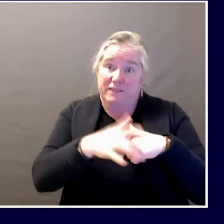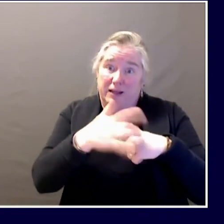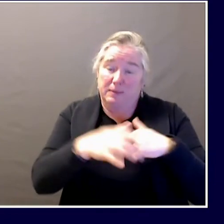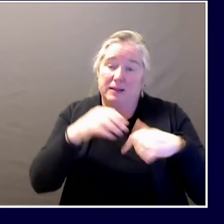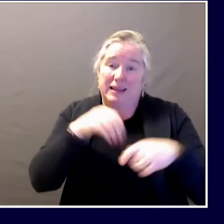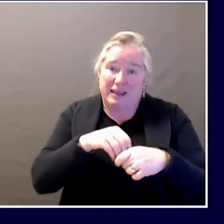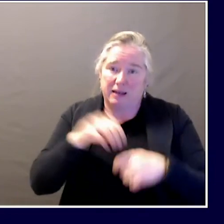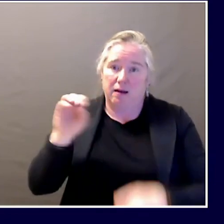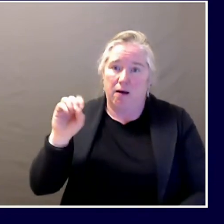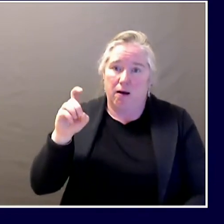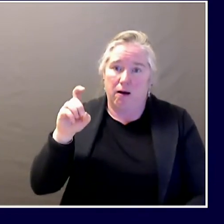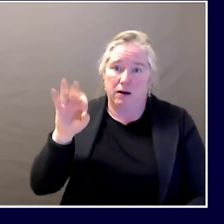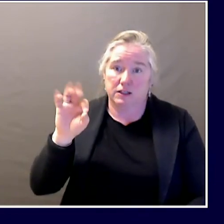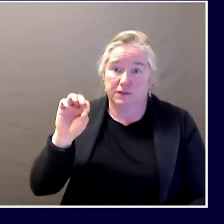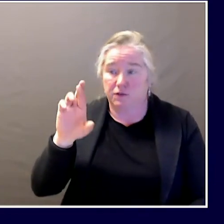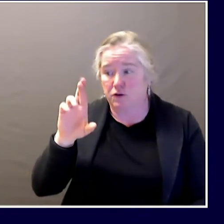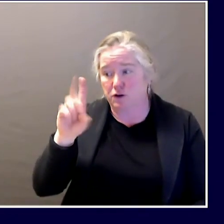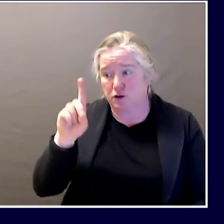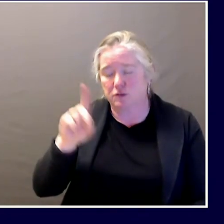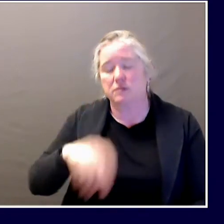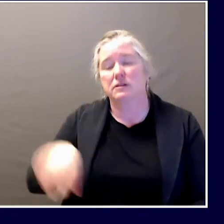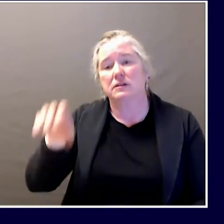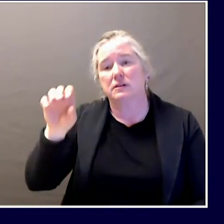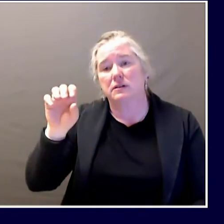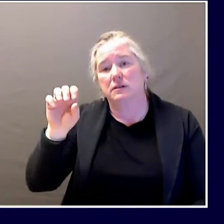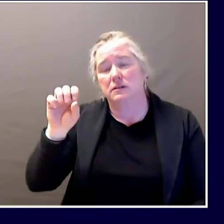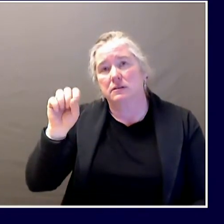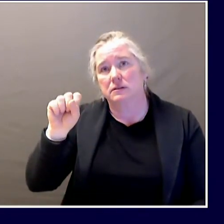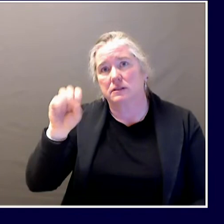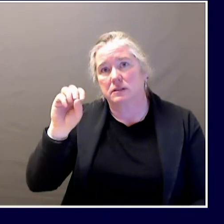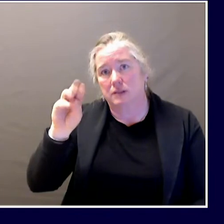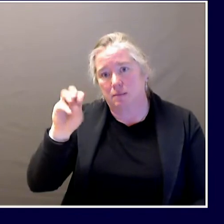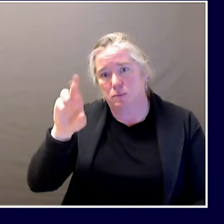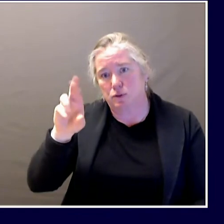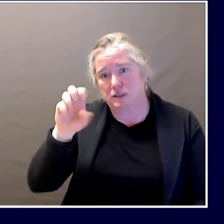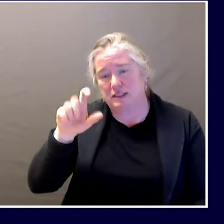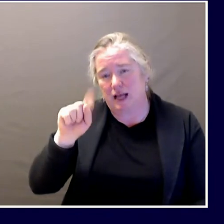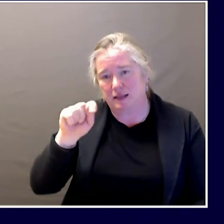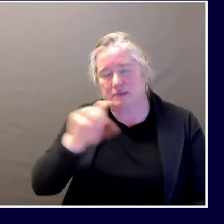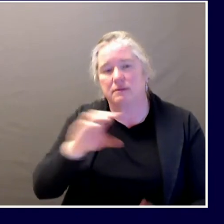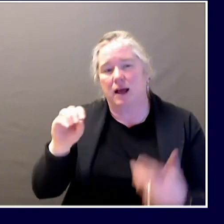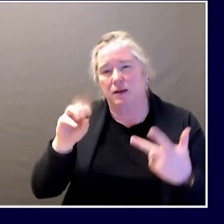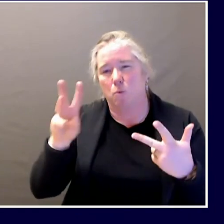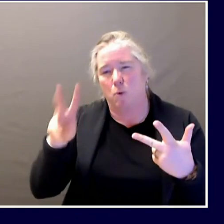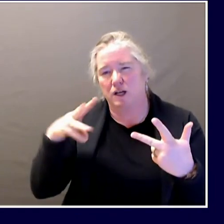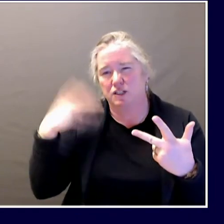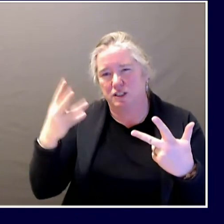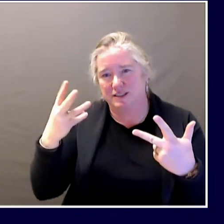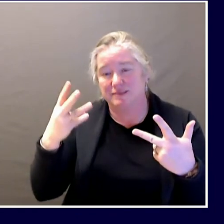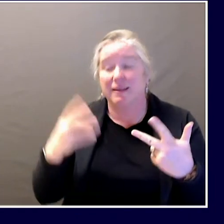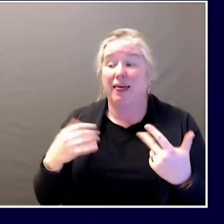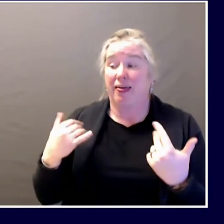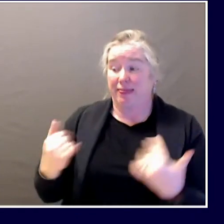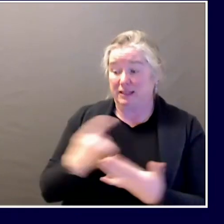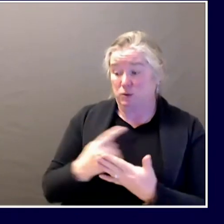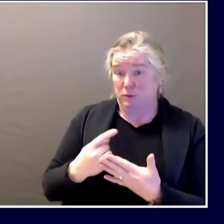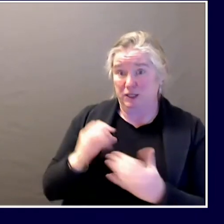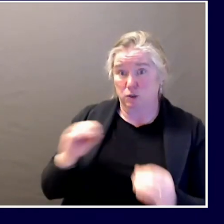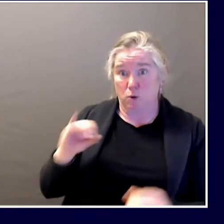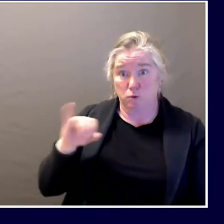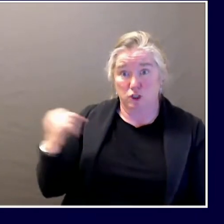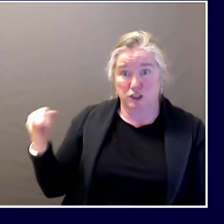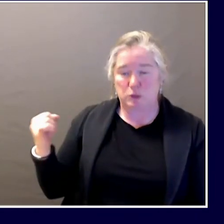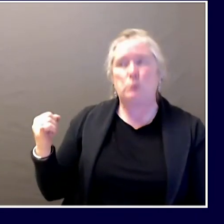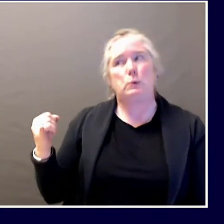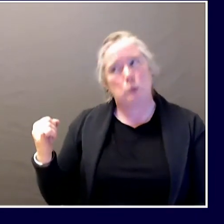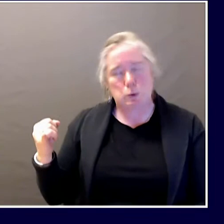County. Not having the J&J vaccine this week, that does not help the effort. Hannaford's in